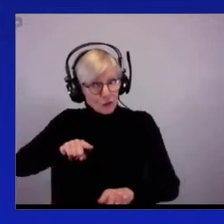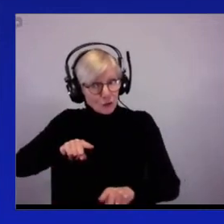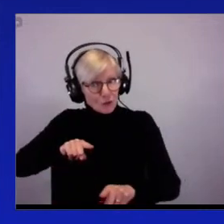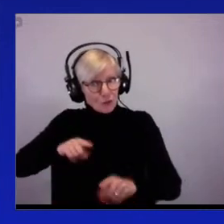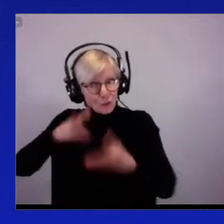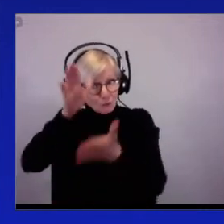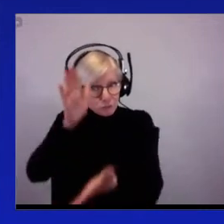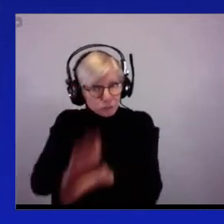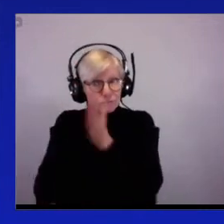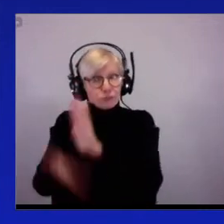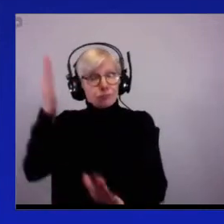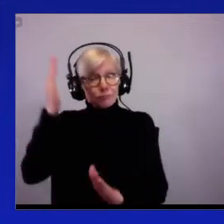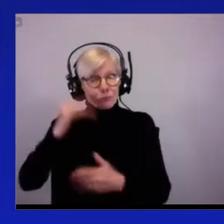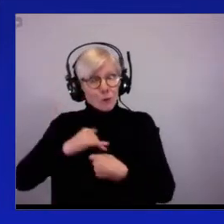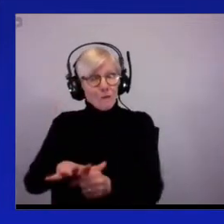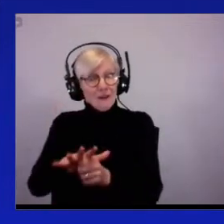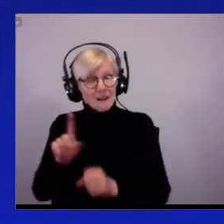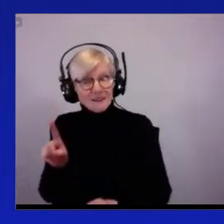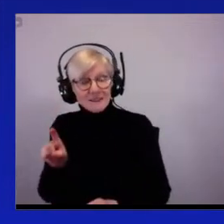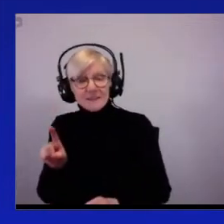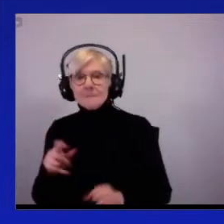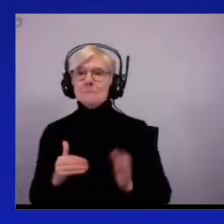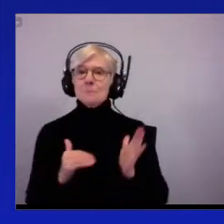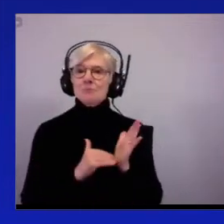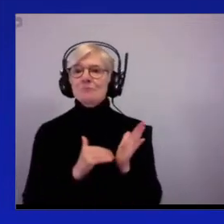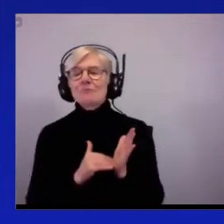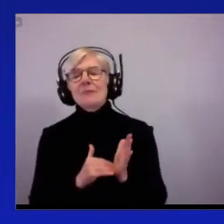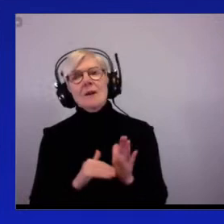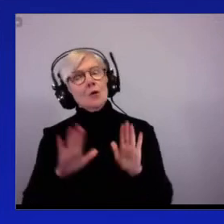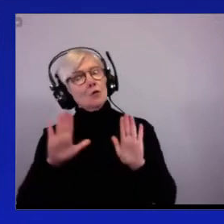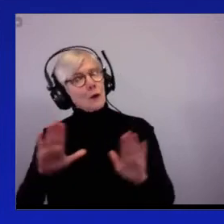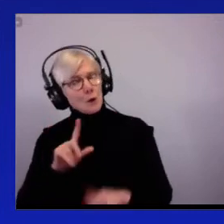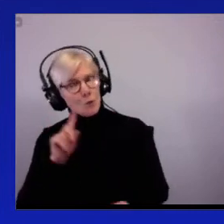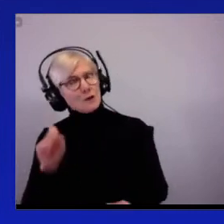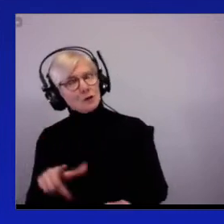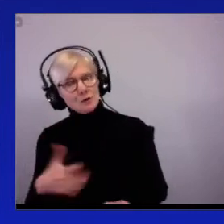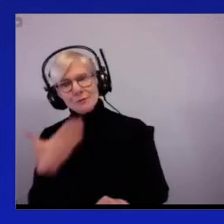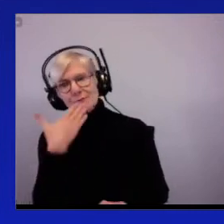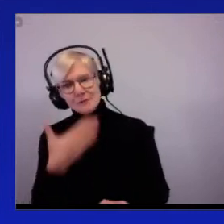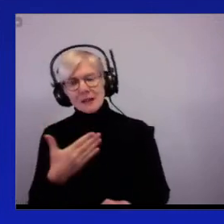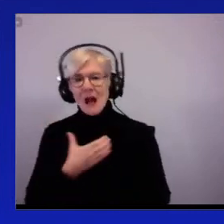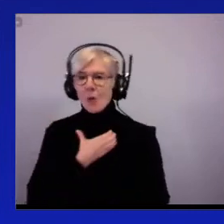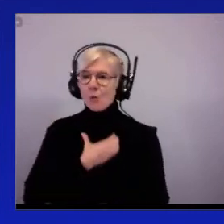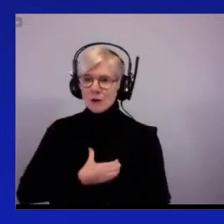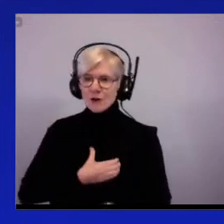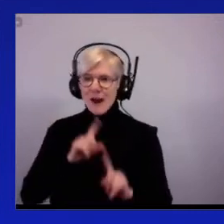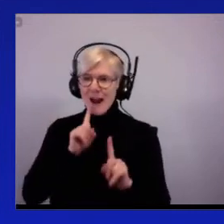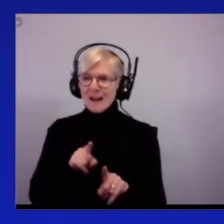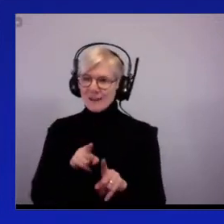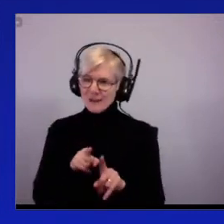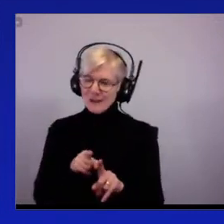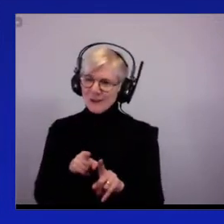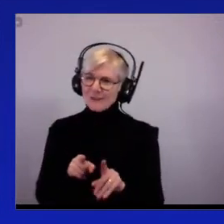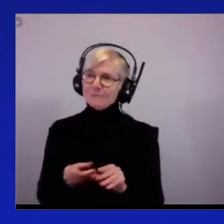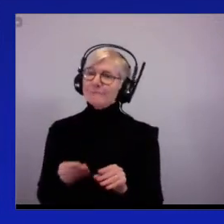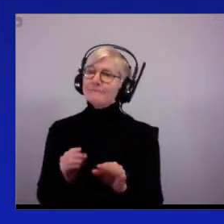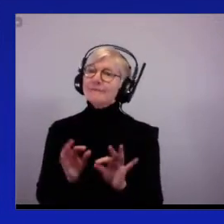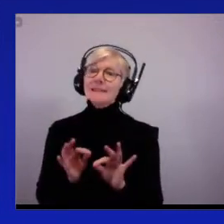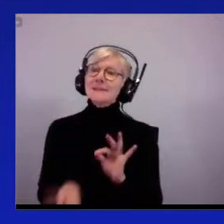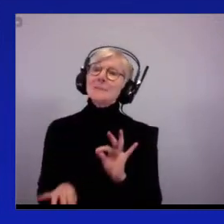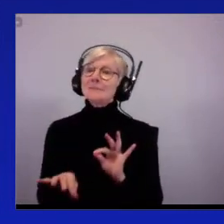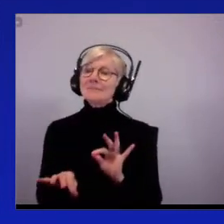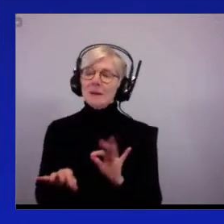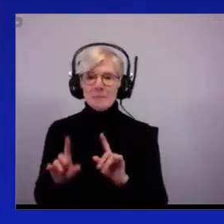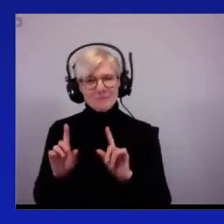Great question. I would like to be able to be more specific, but I think you're right